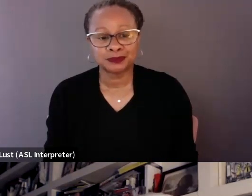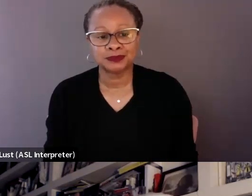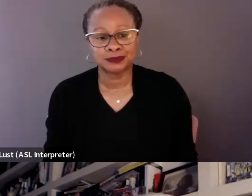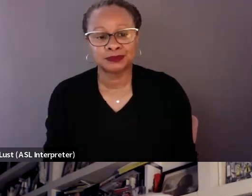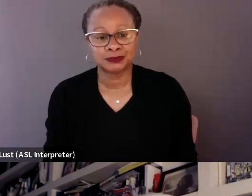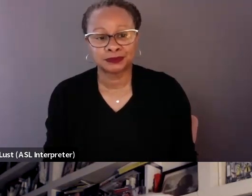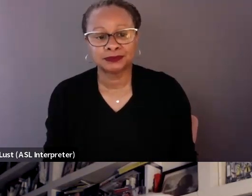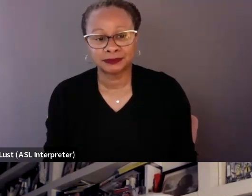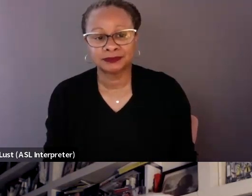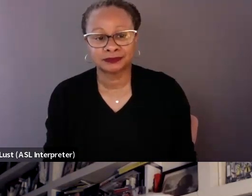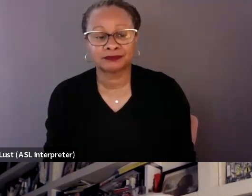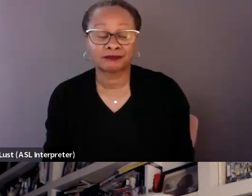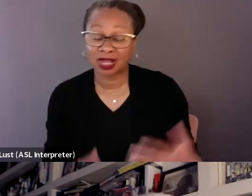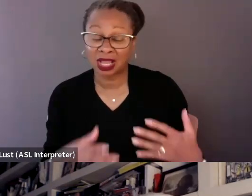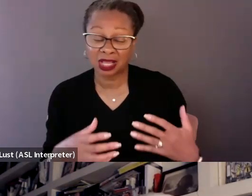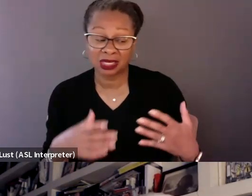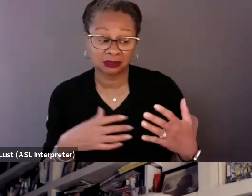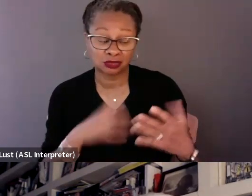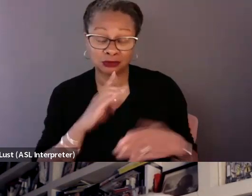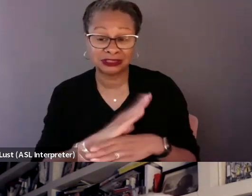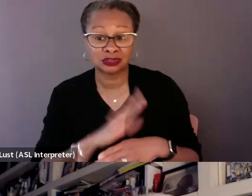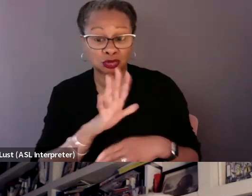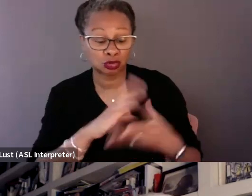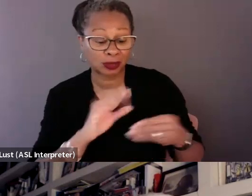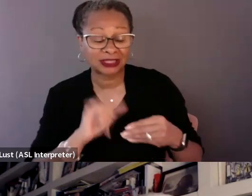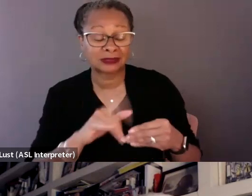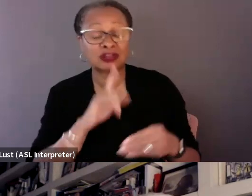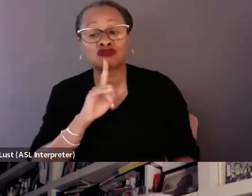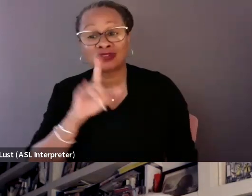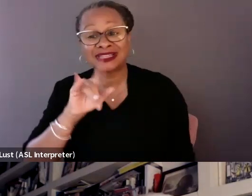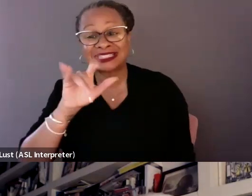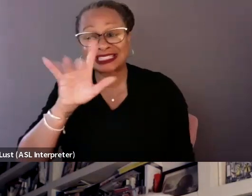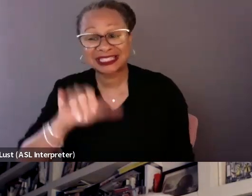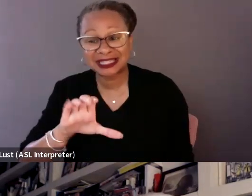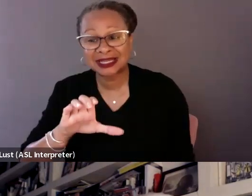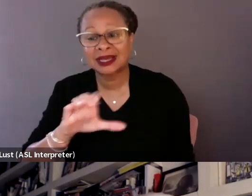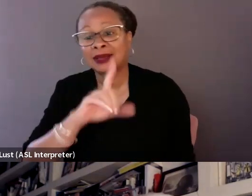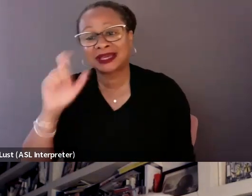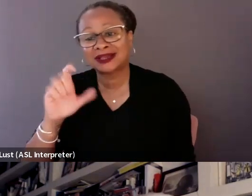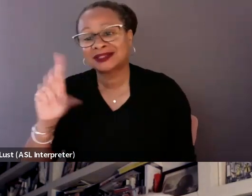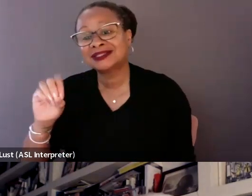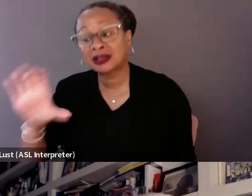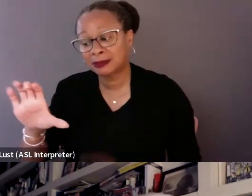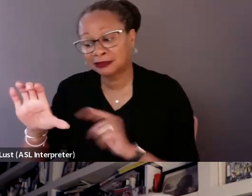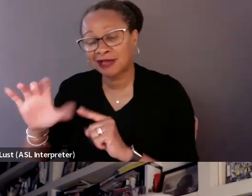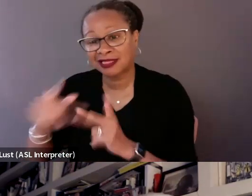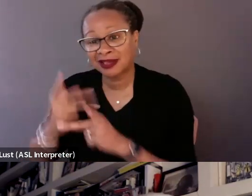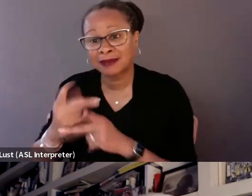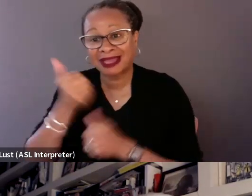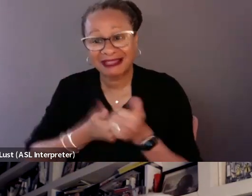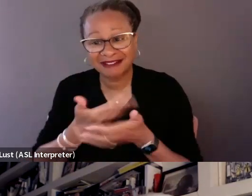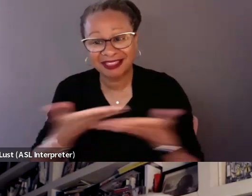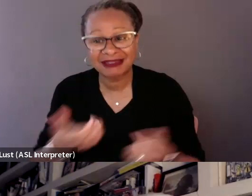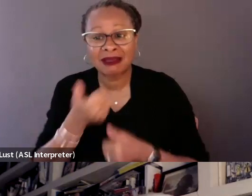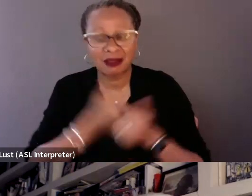must be very realistic because it is a documentary, and everything, every corner, every